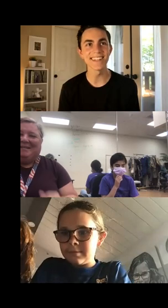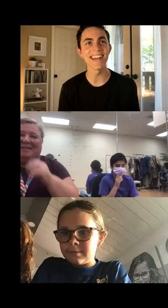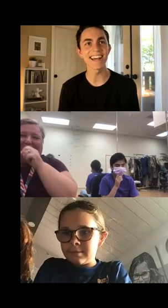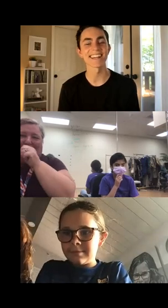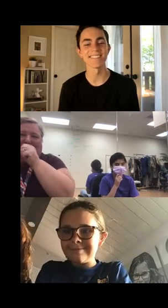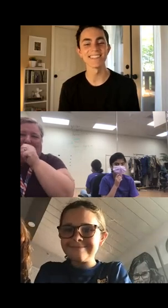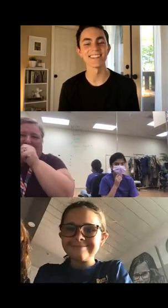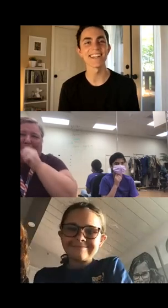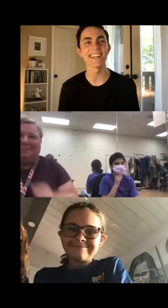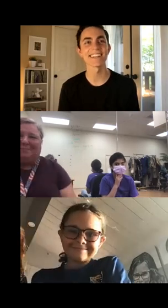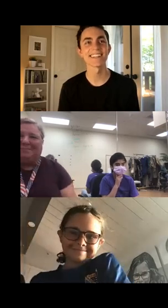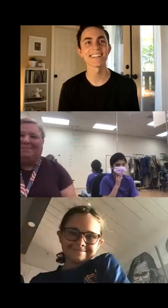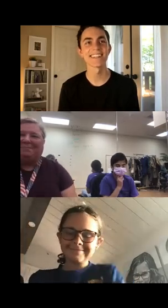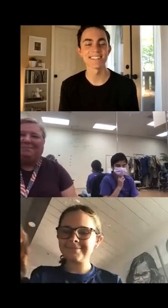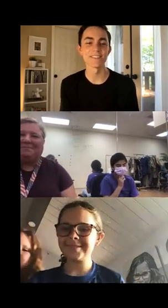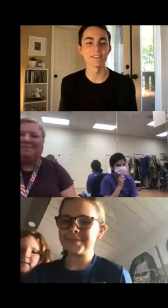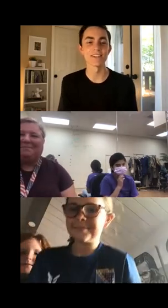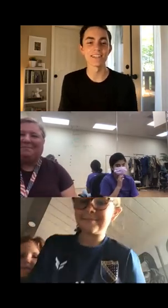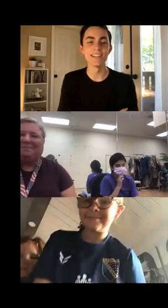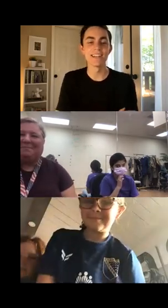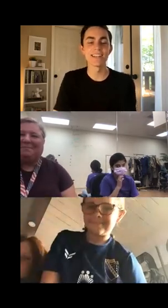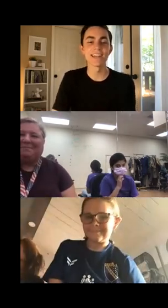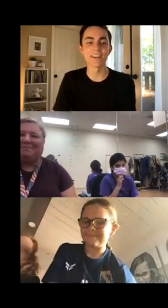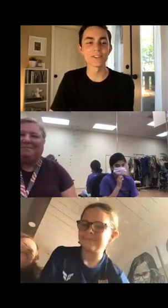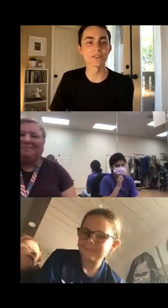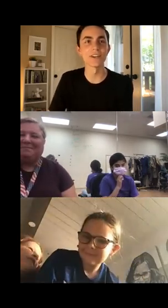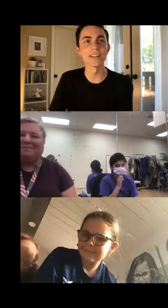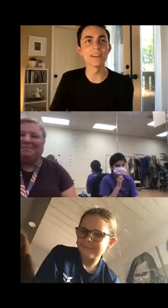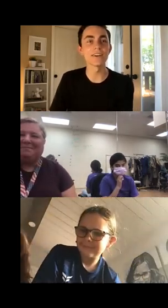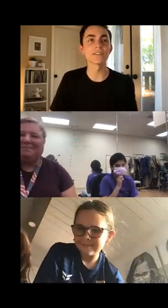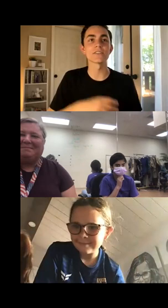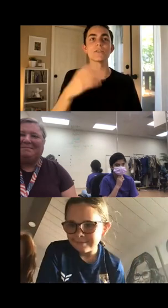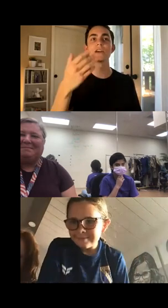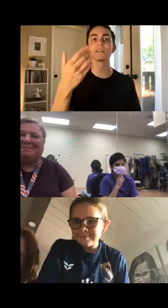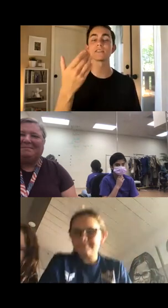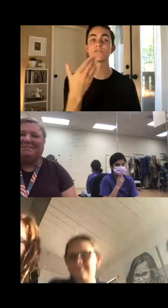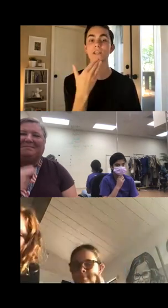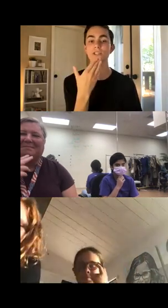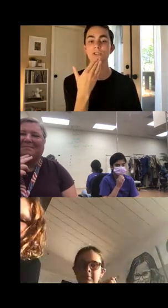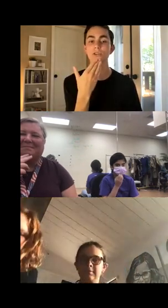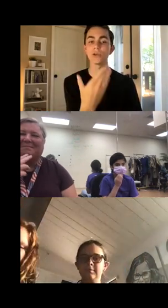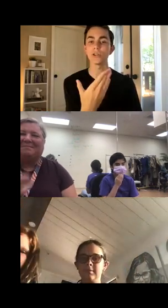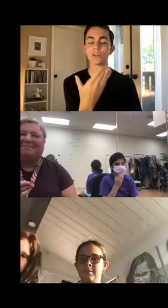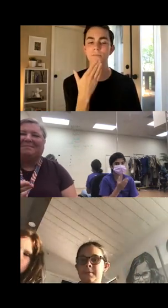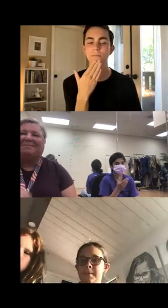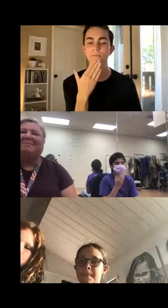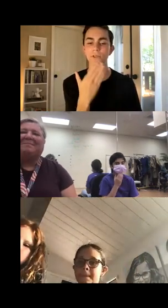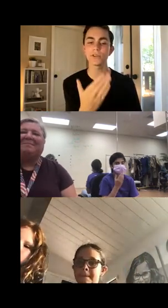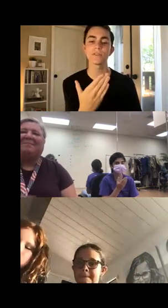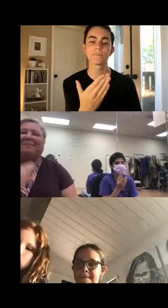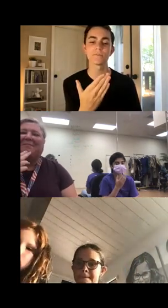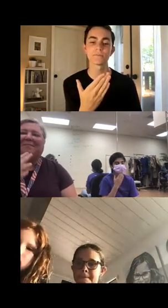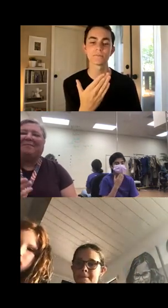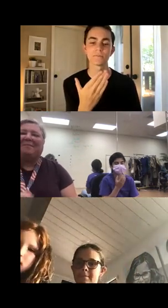Good, yeah, Quinn got it. So that's good. Hannah also got it. All right, so, and the sign for that is good.